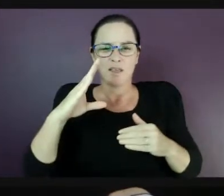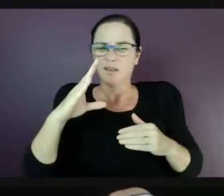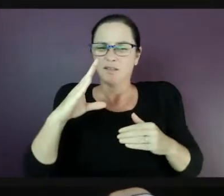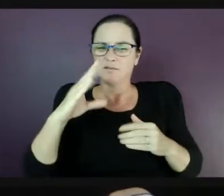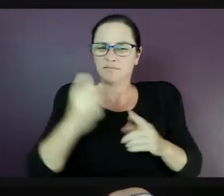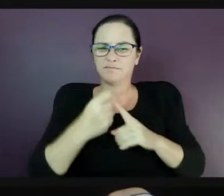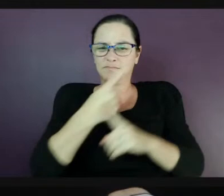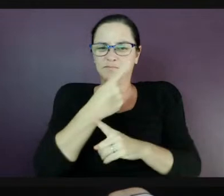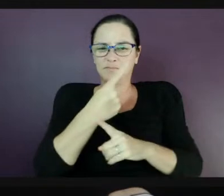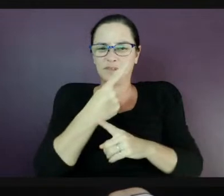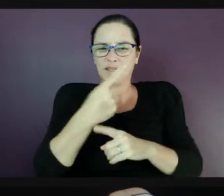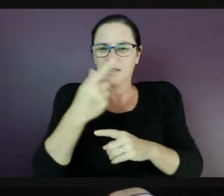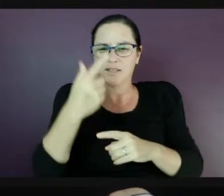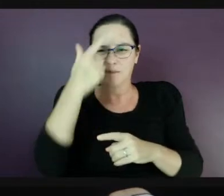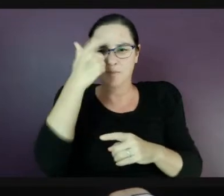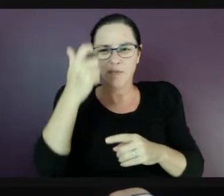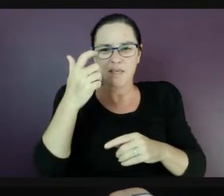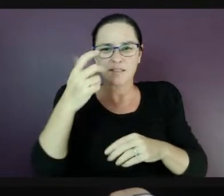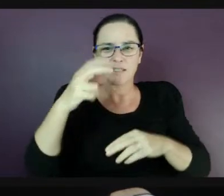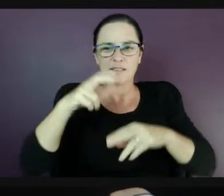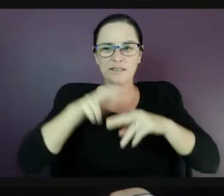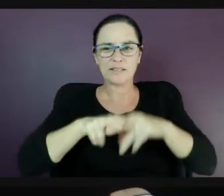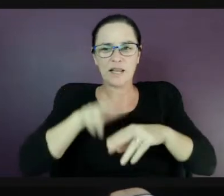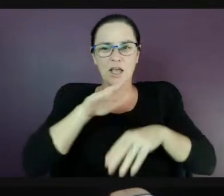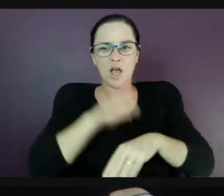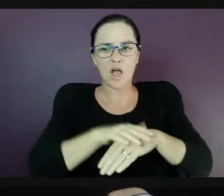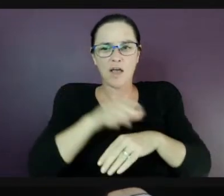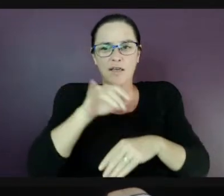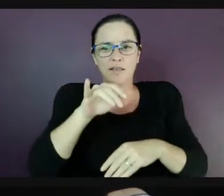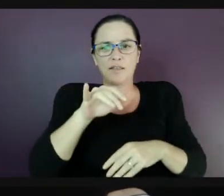that uplift shown on the INSAR image?